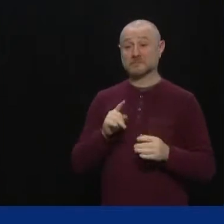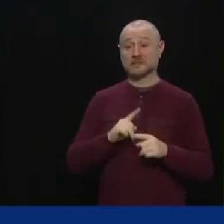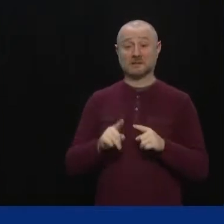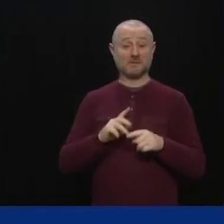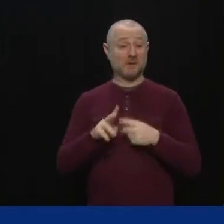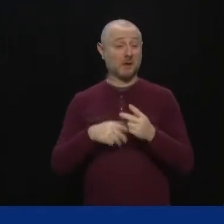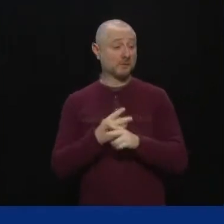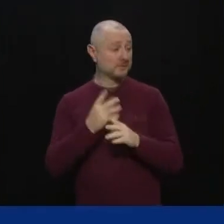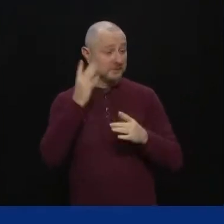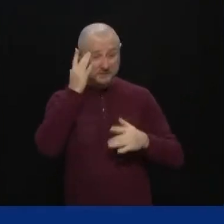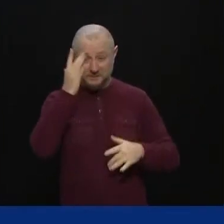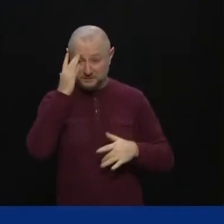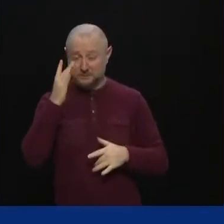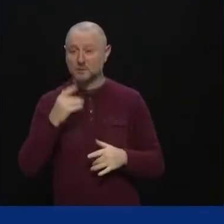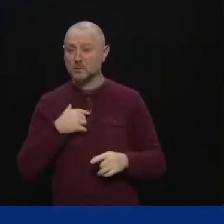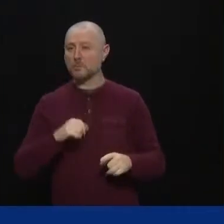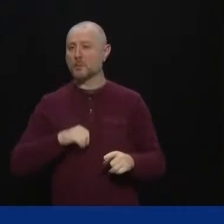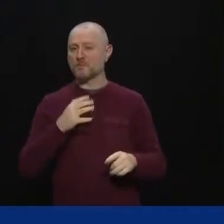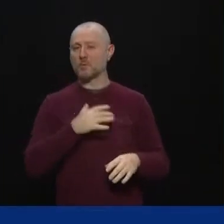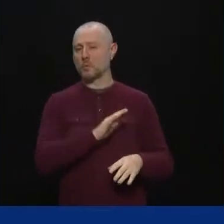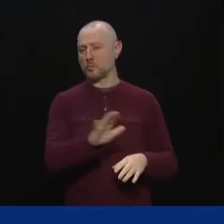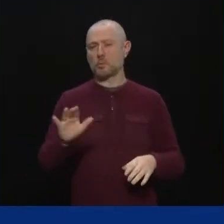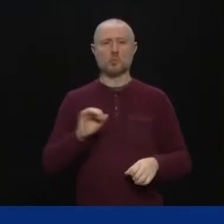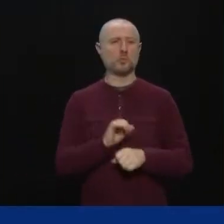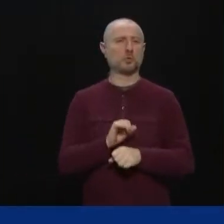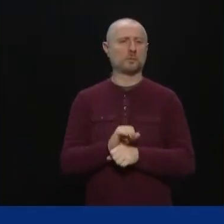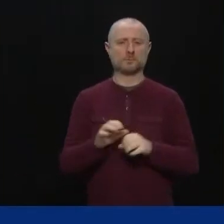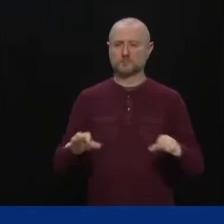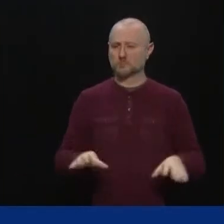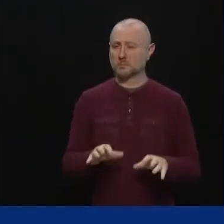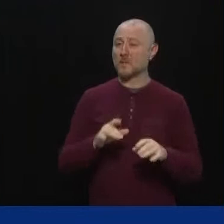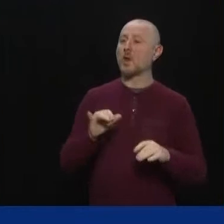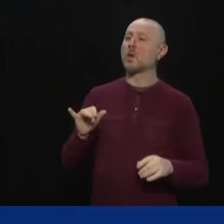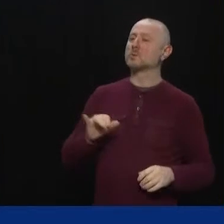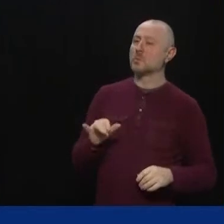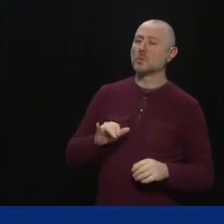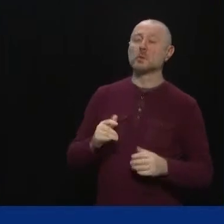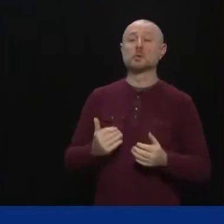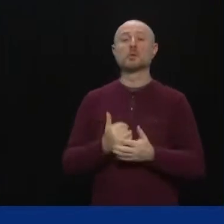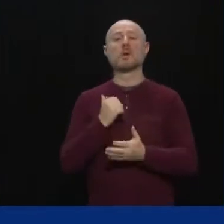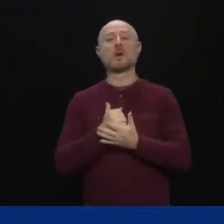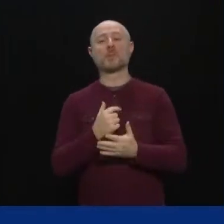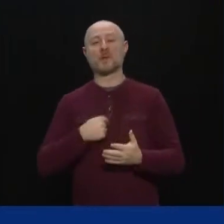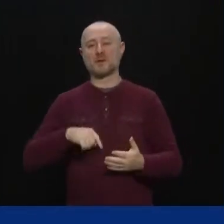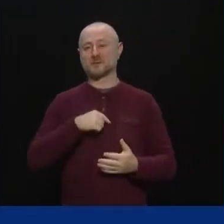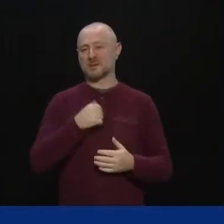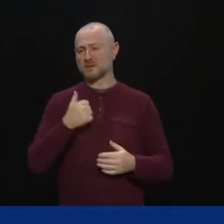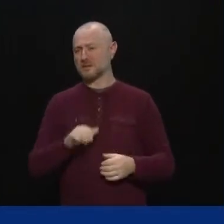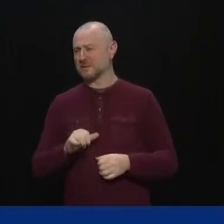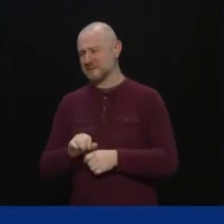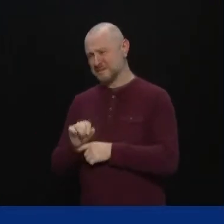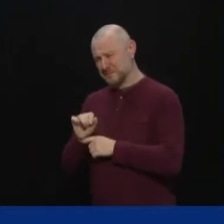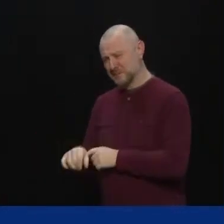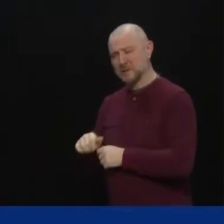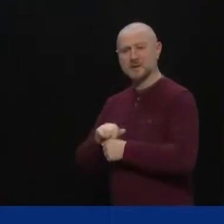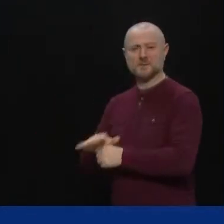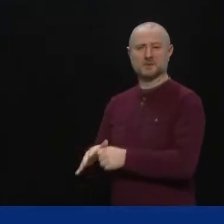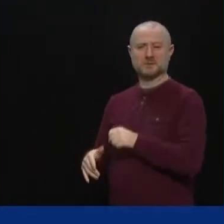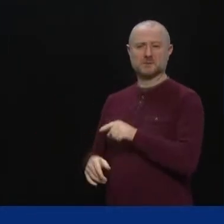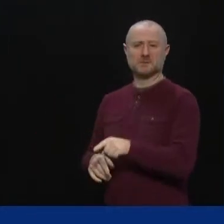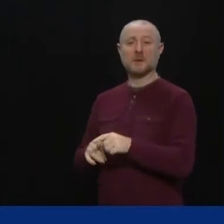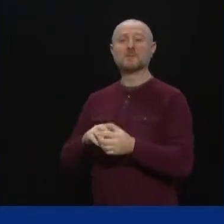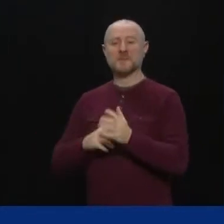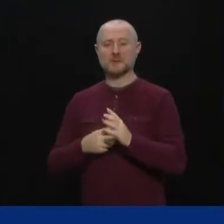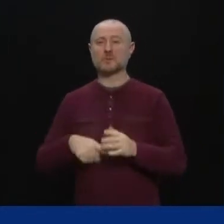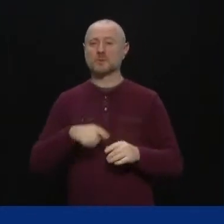work they're doing here, but to know that they're also on the front lines helping us battle this pandemic by allowing testing to be done. And I'm